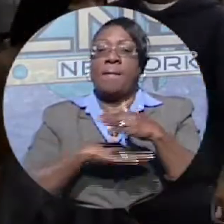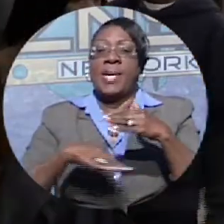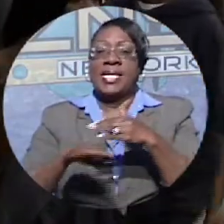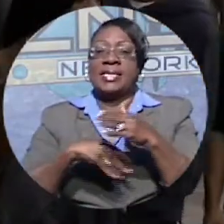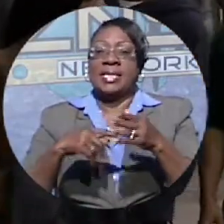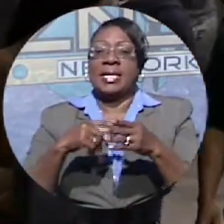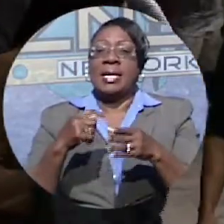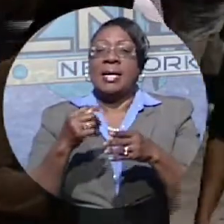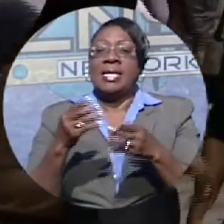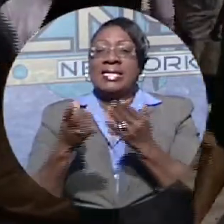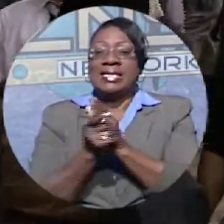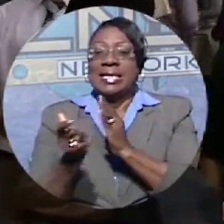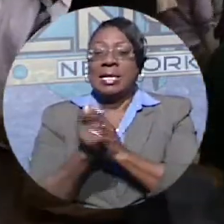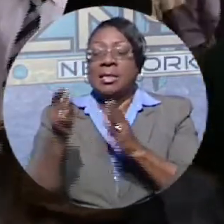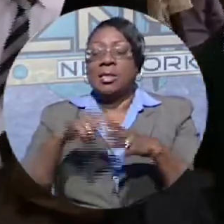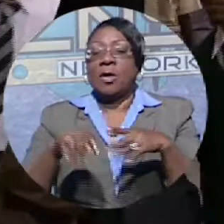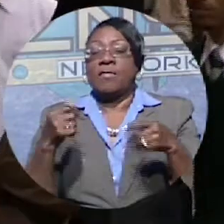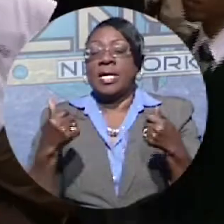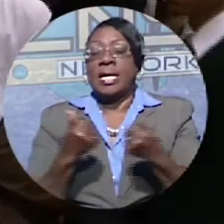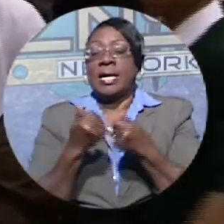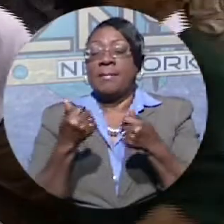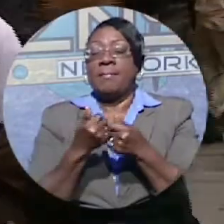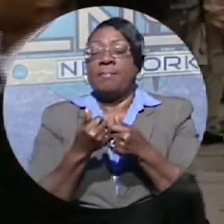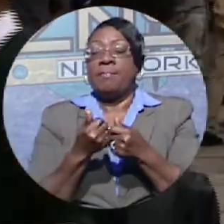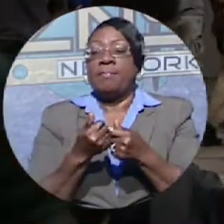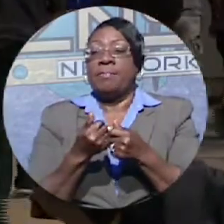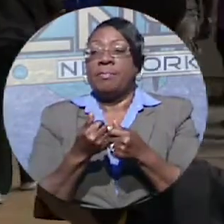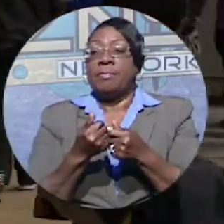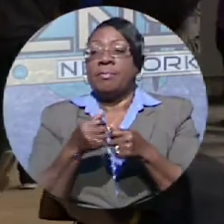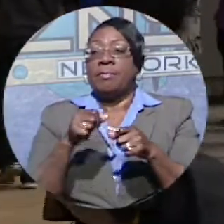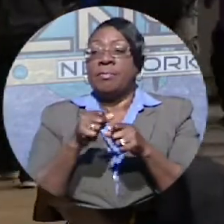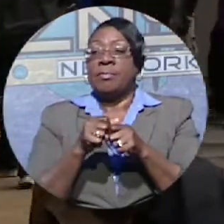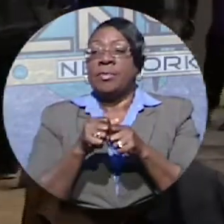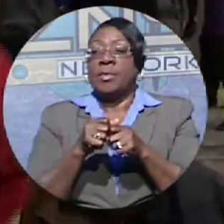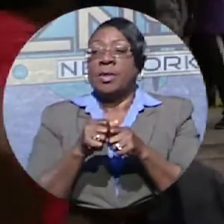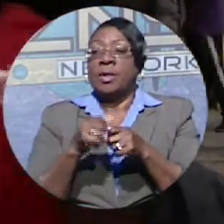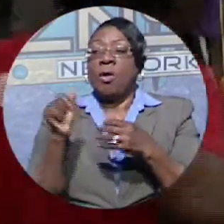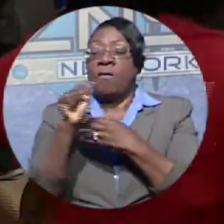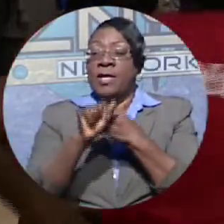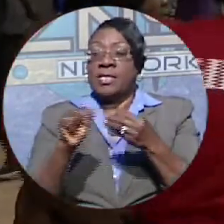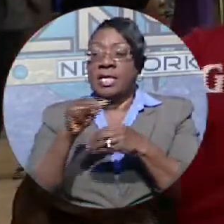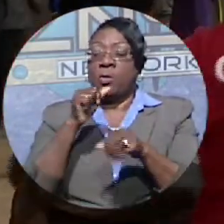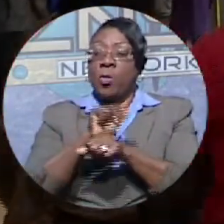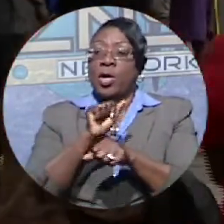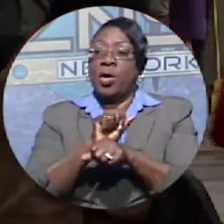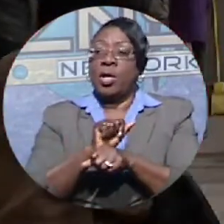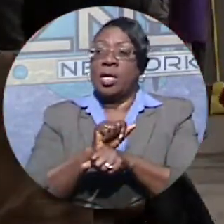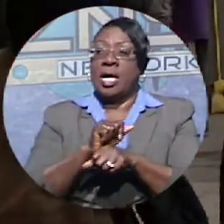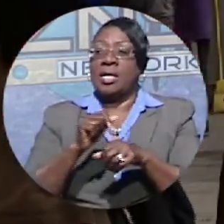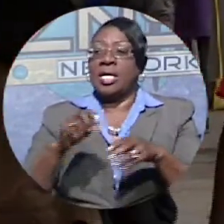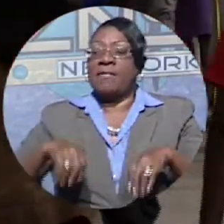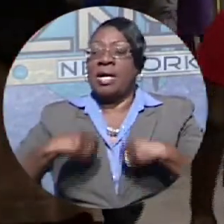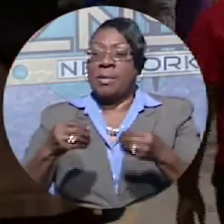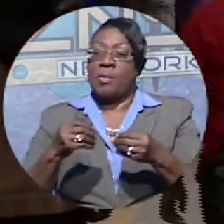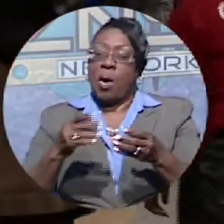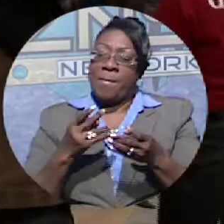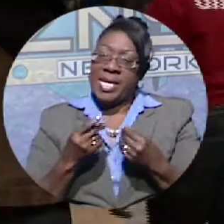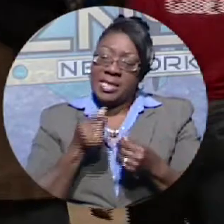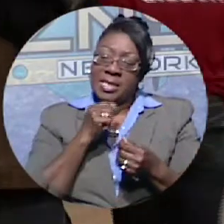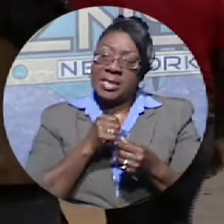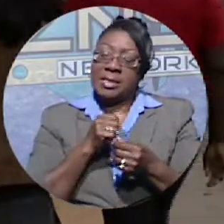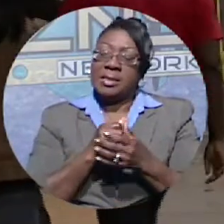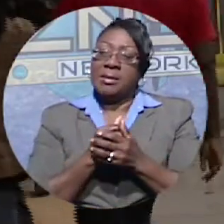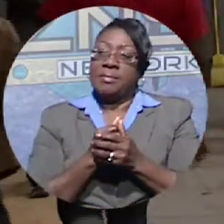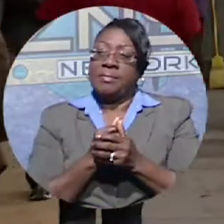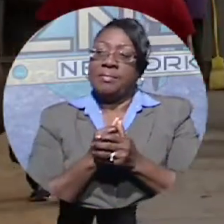got beat a couple of times there. And just kind of keeping with our persons and keeping our assignments. Offensively, just working our offensive set, being a little more patient because we